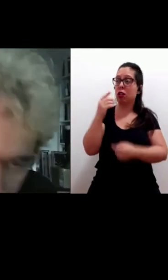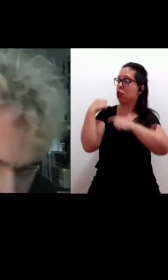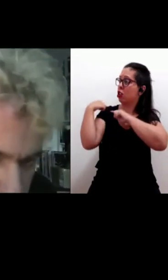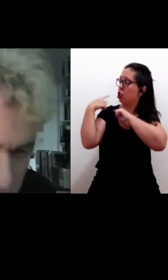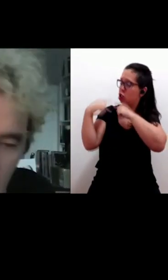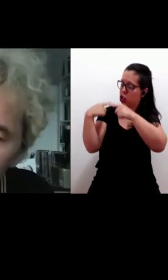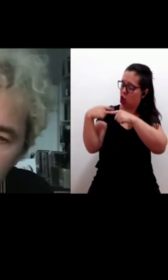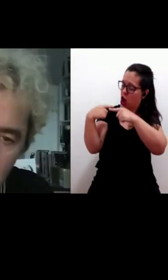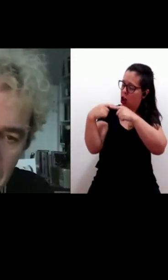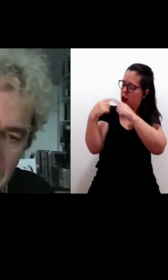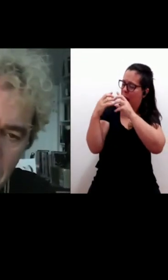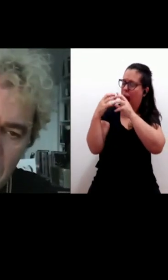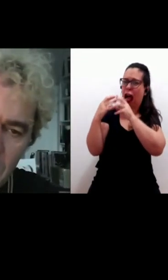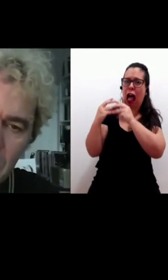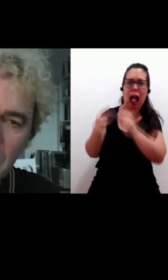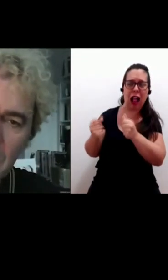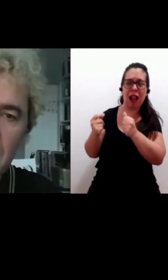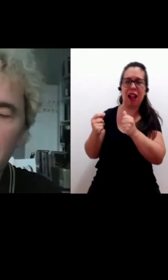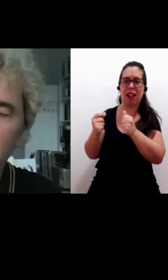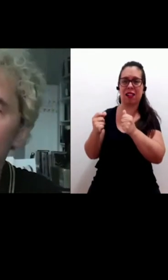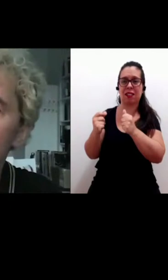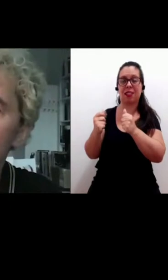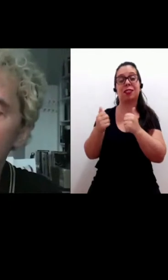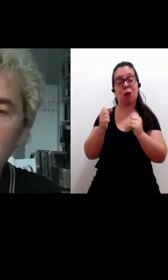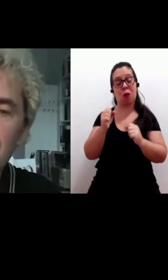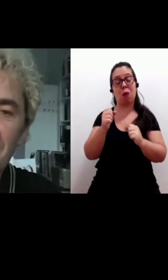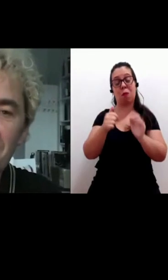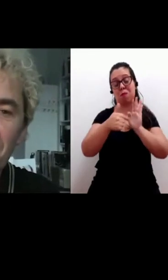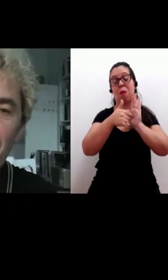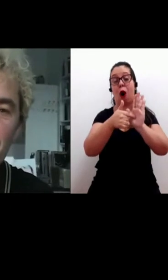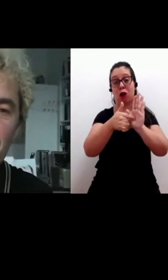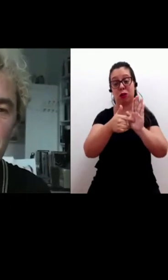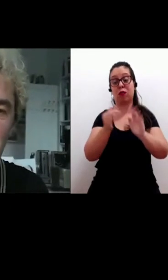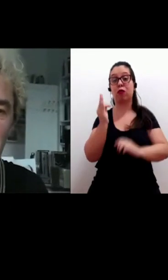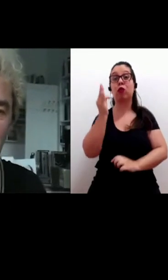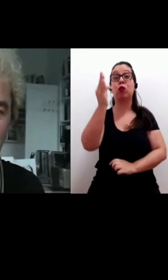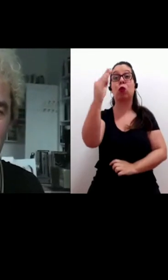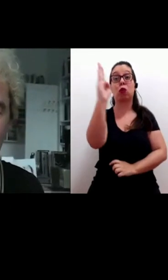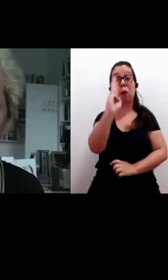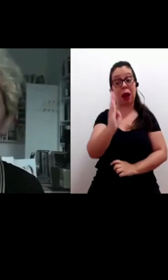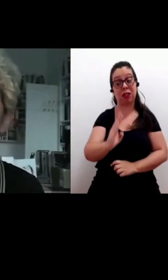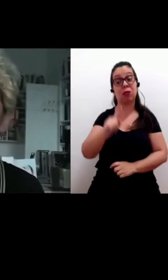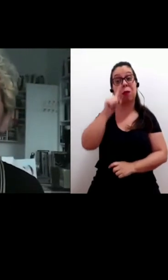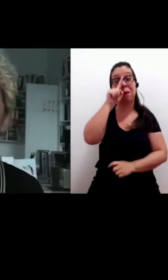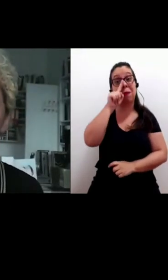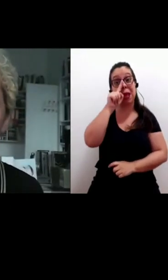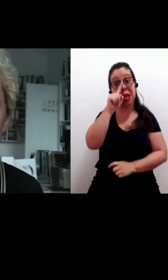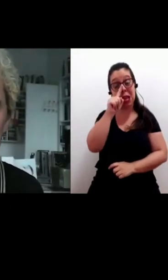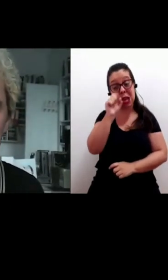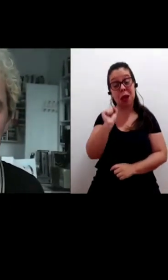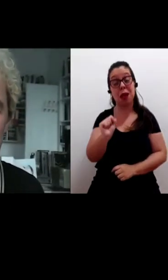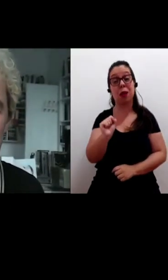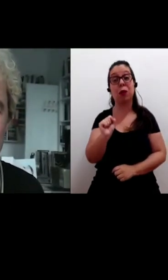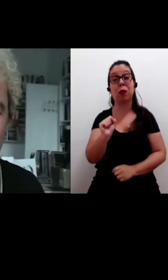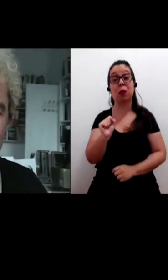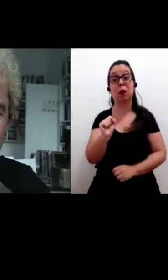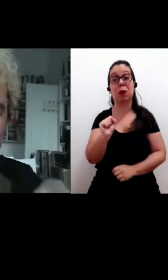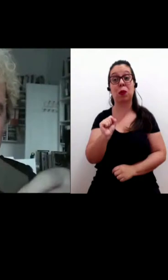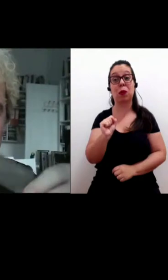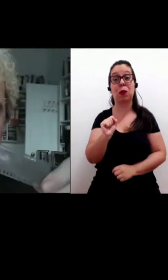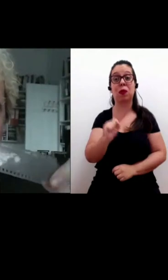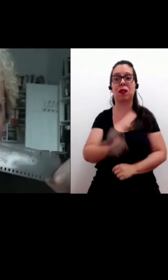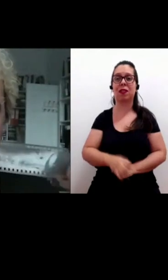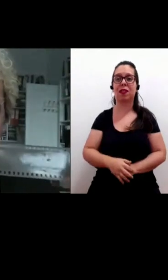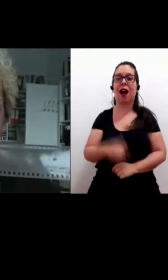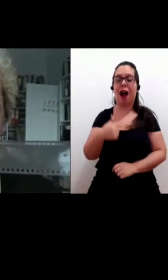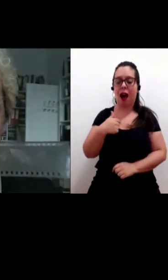the danger of what might happen in Brazil. You know, and I found these old bits of